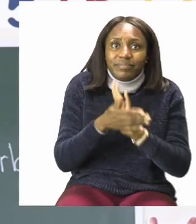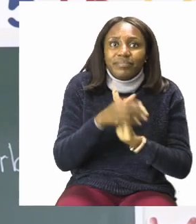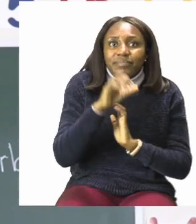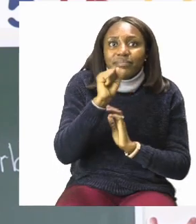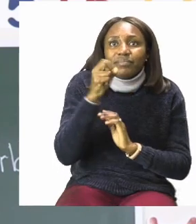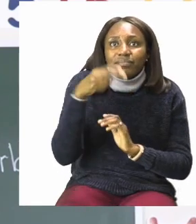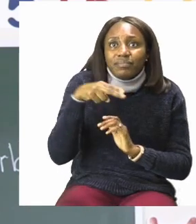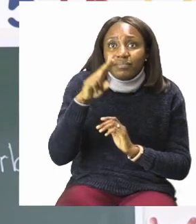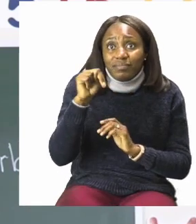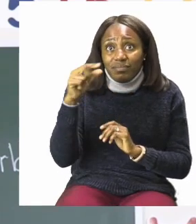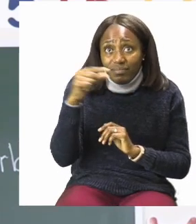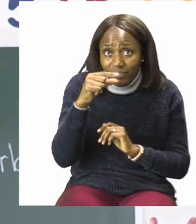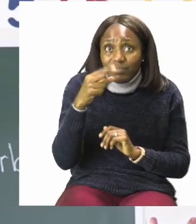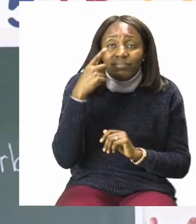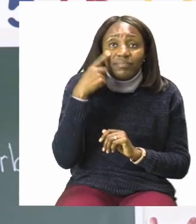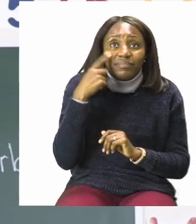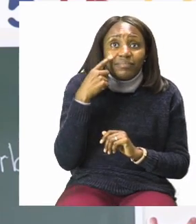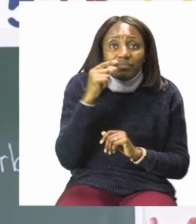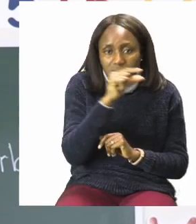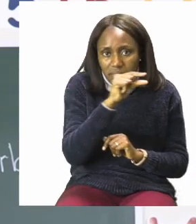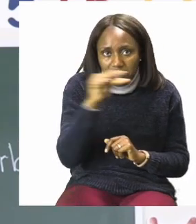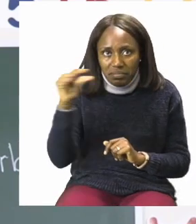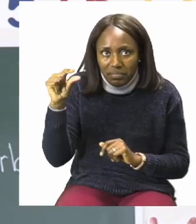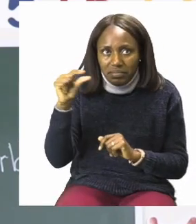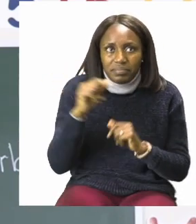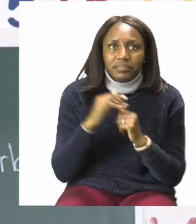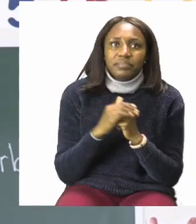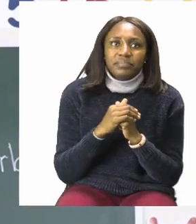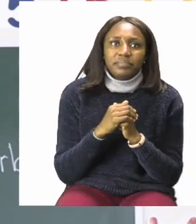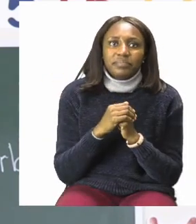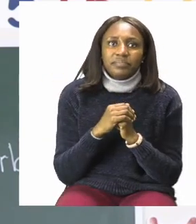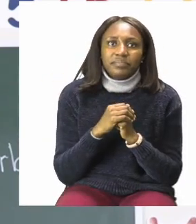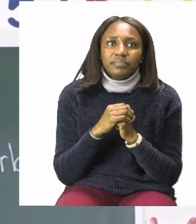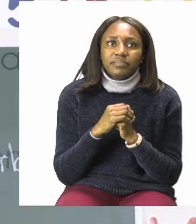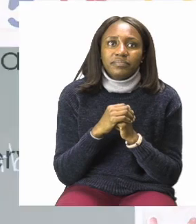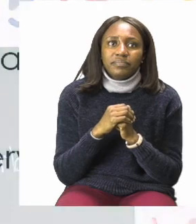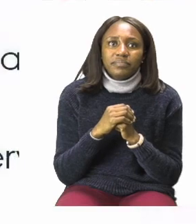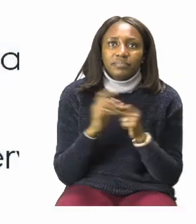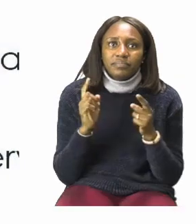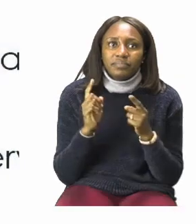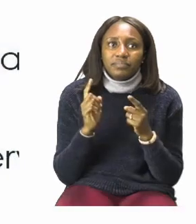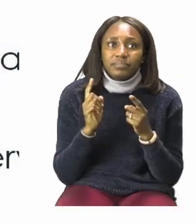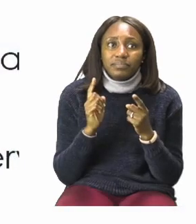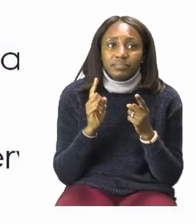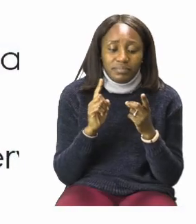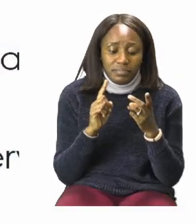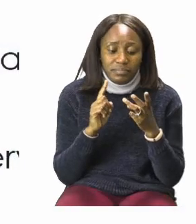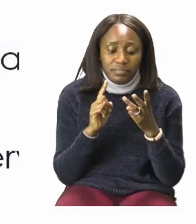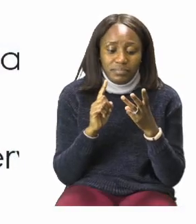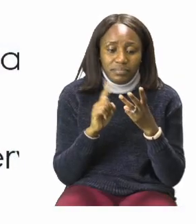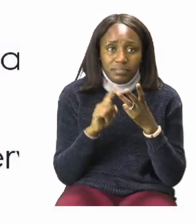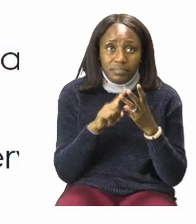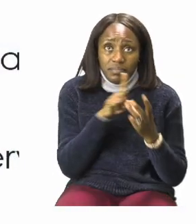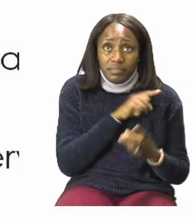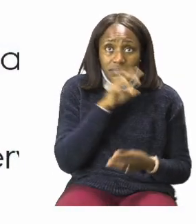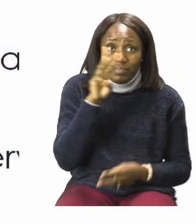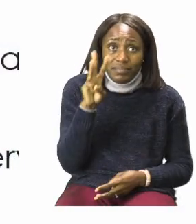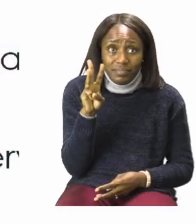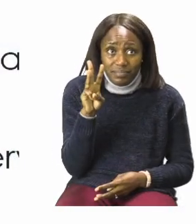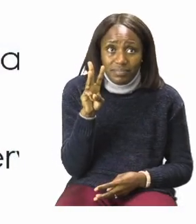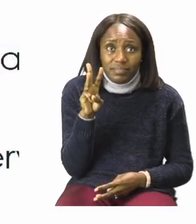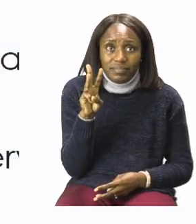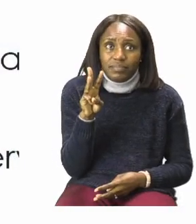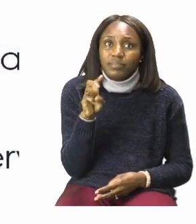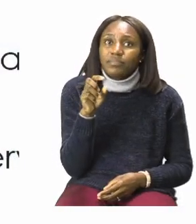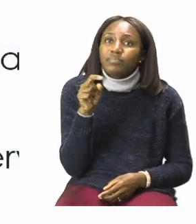our sentences and see if they make sense. The first one we're going to do is number 13.